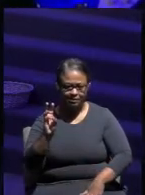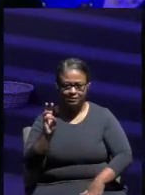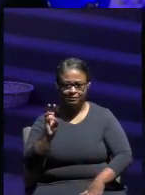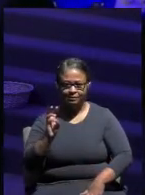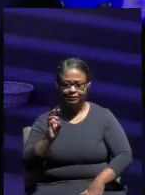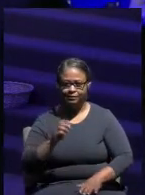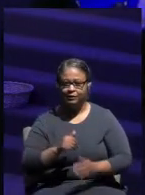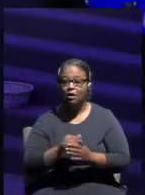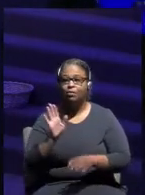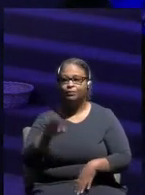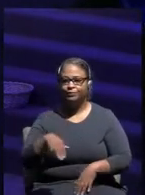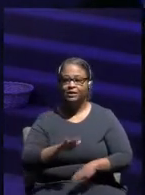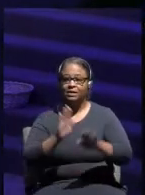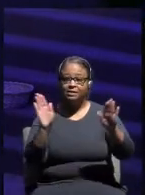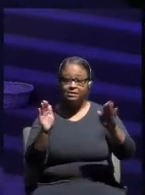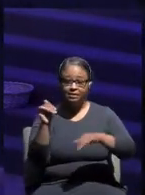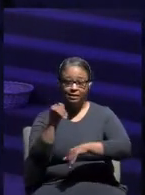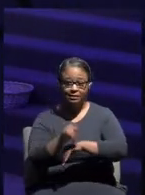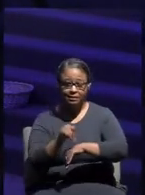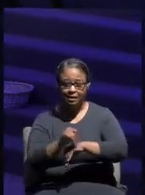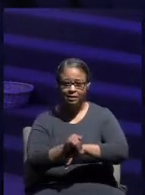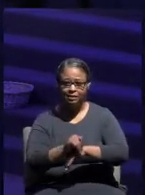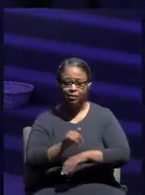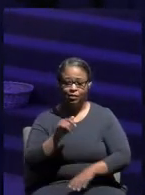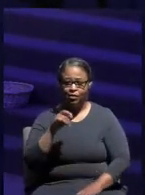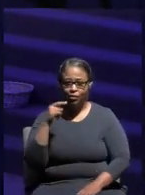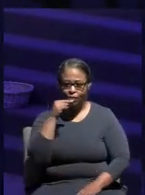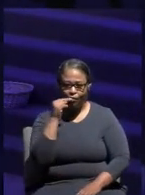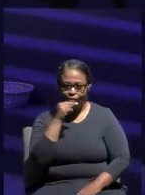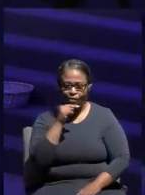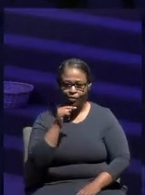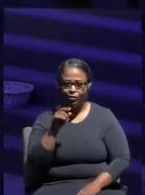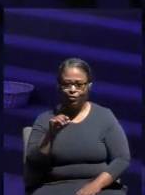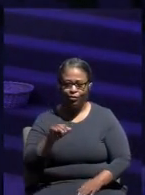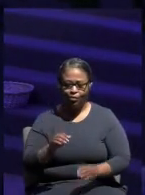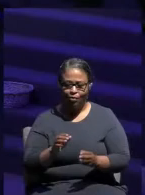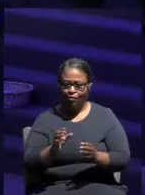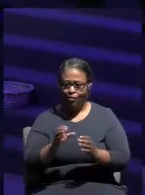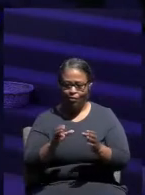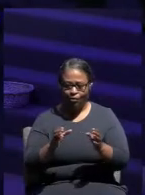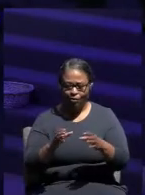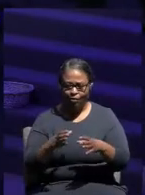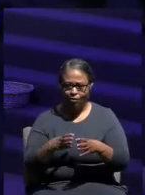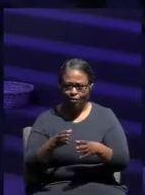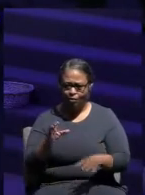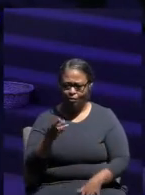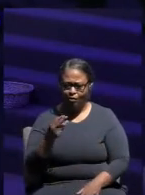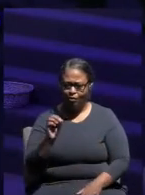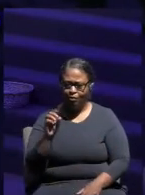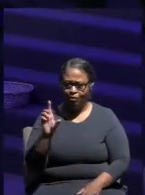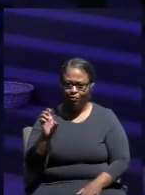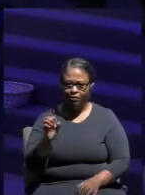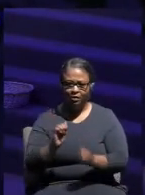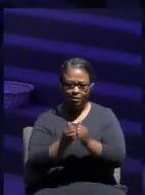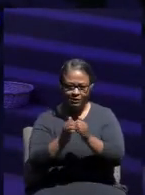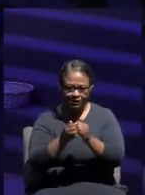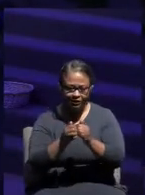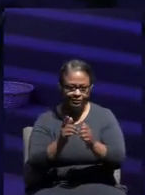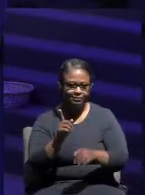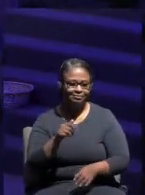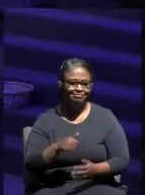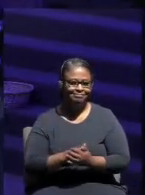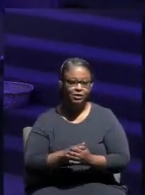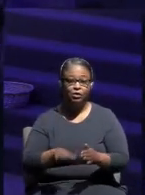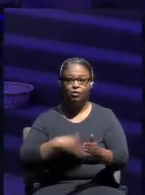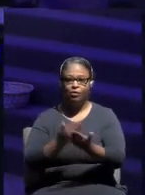for the competition, the cornhole competition. The cornhole competition. Oh yeah, and just for everybody to